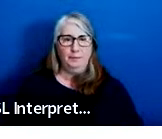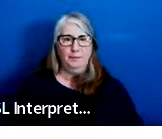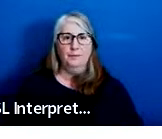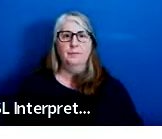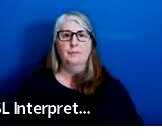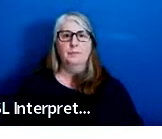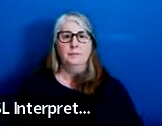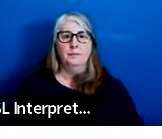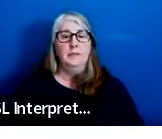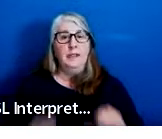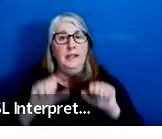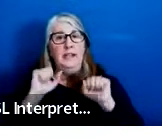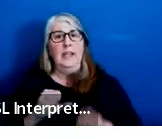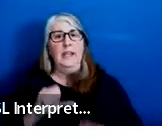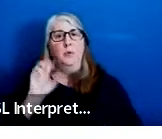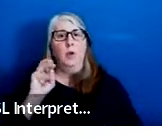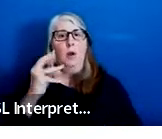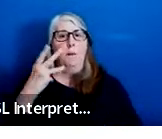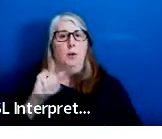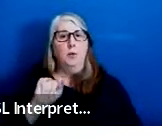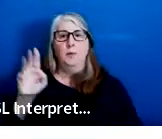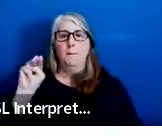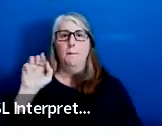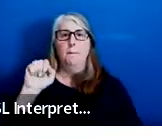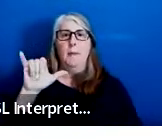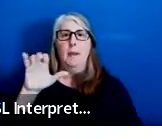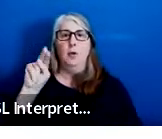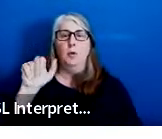compost mayonnaise?